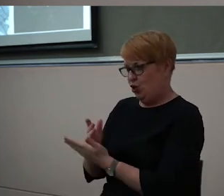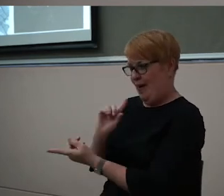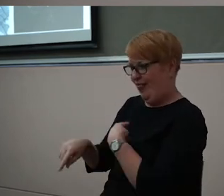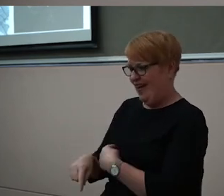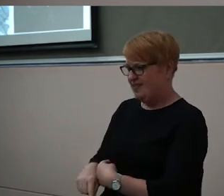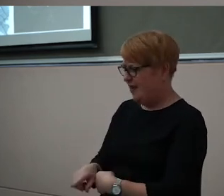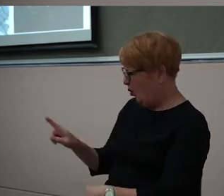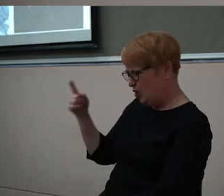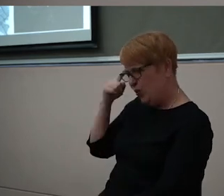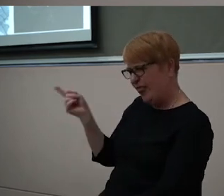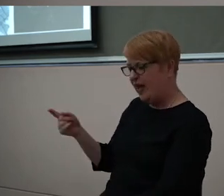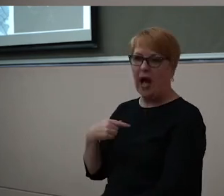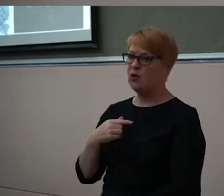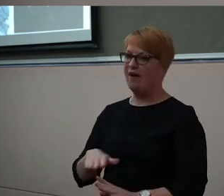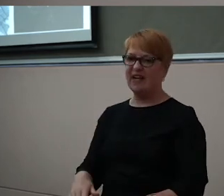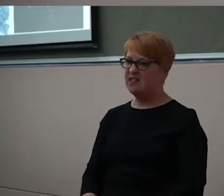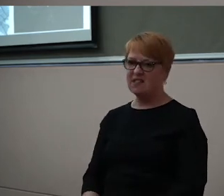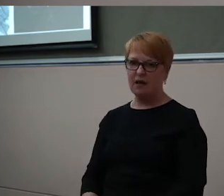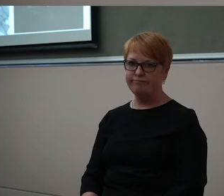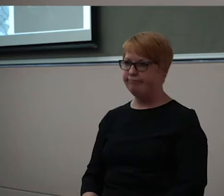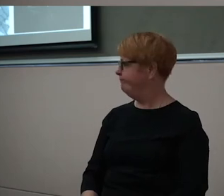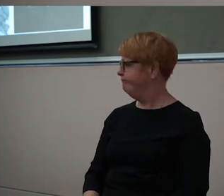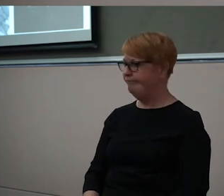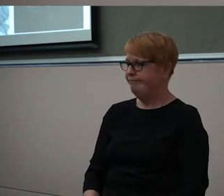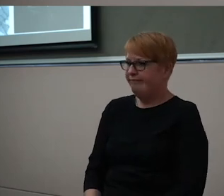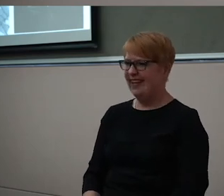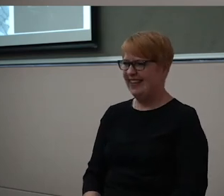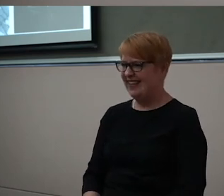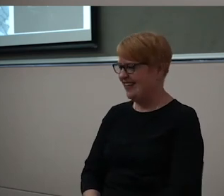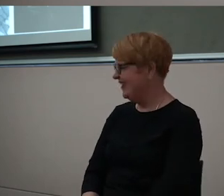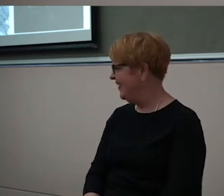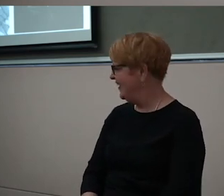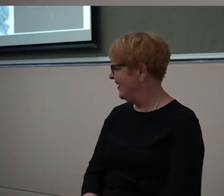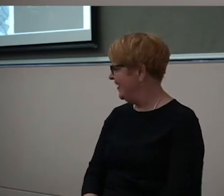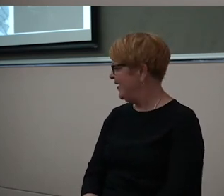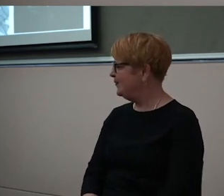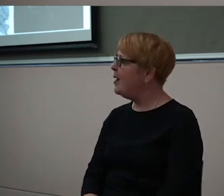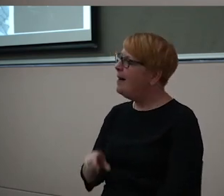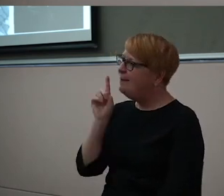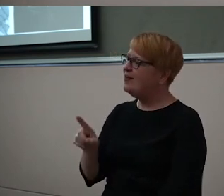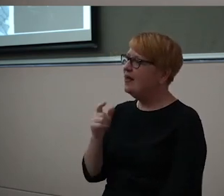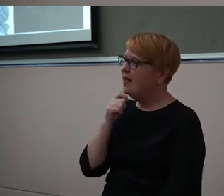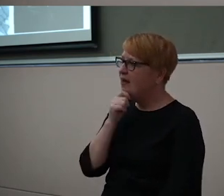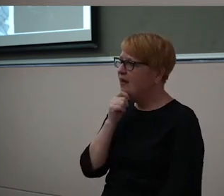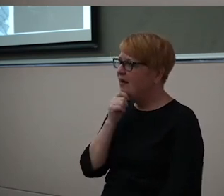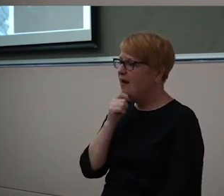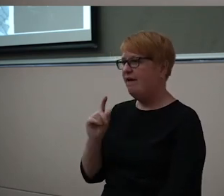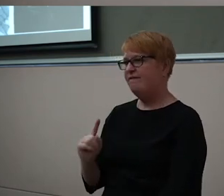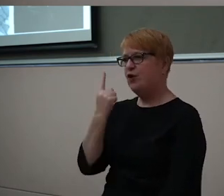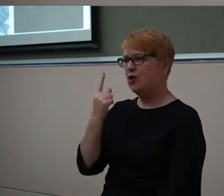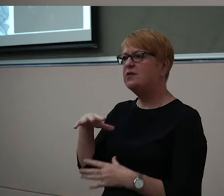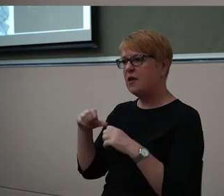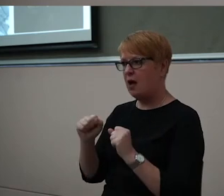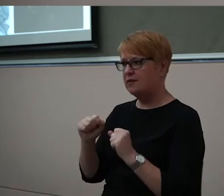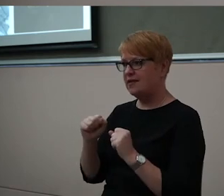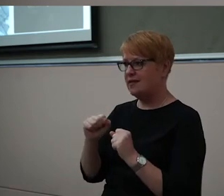at Touchstones through this entire period and pre that, and was does a lot of work on the ground,